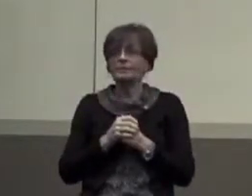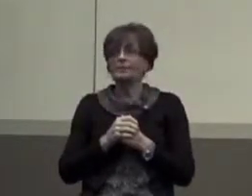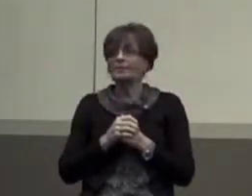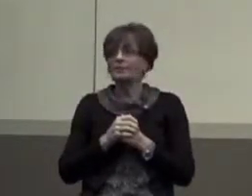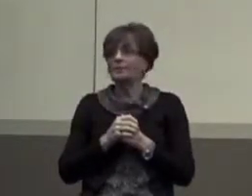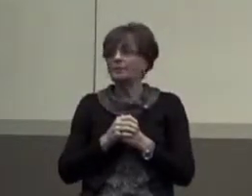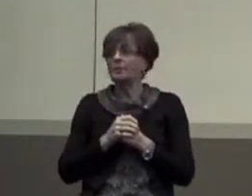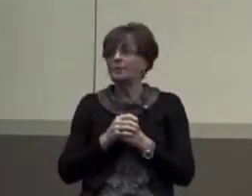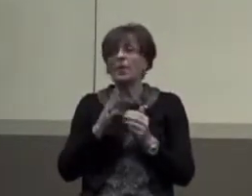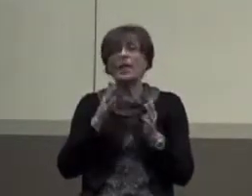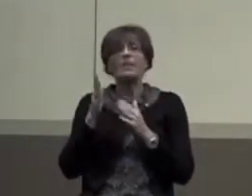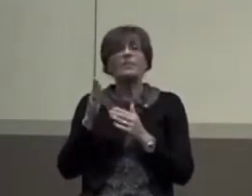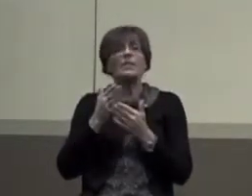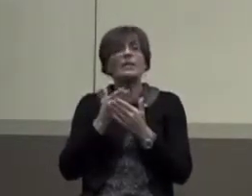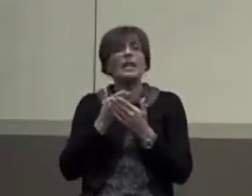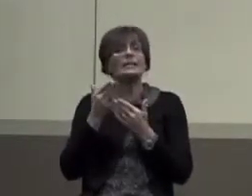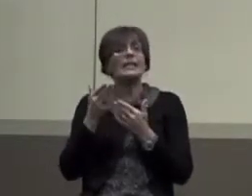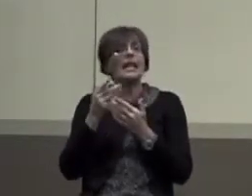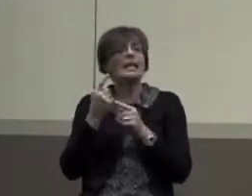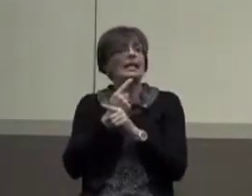So the next thing is routines.